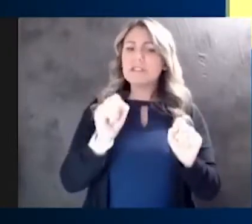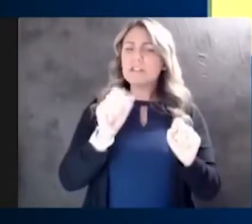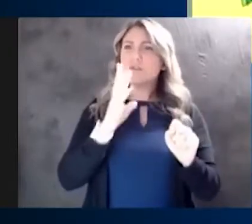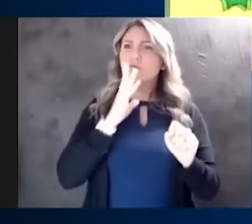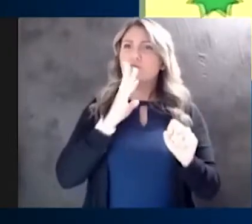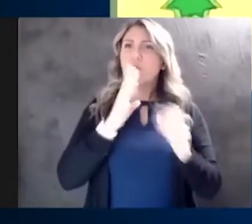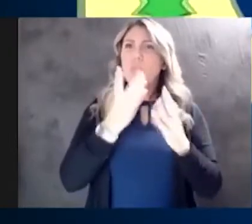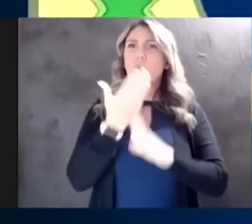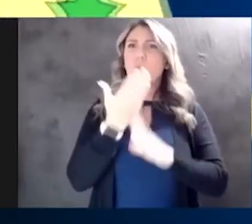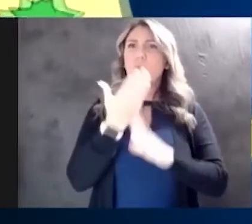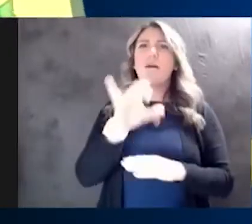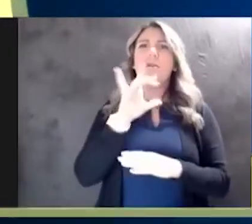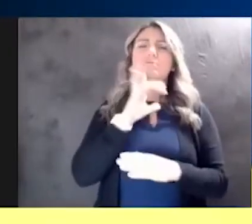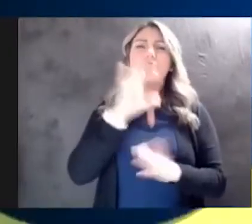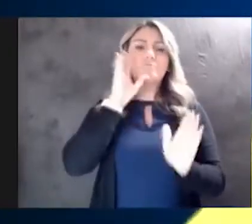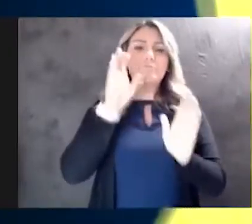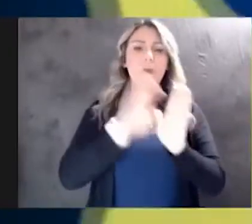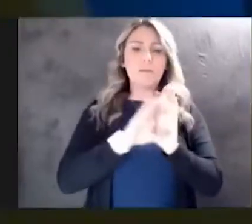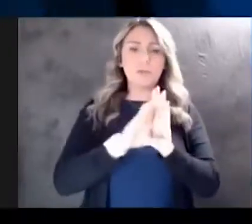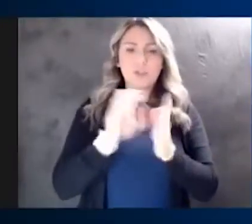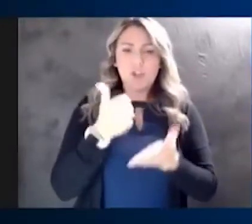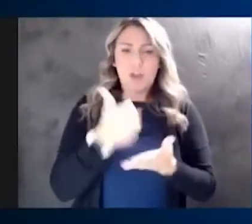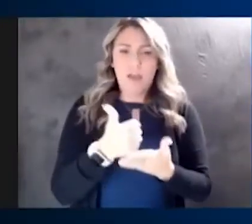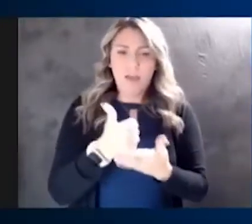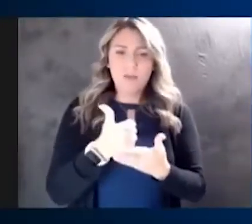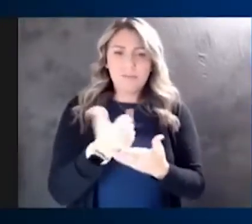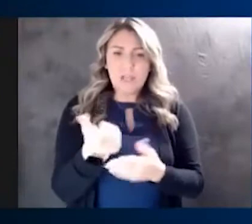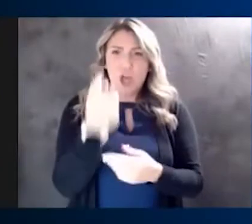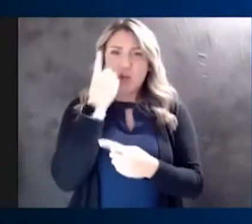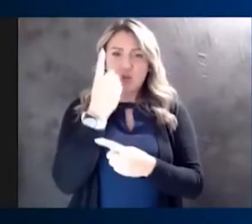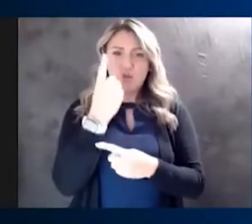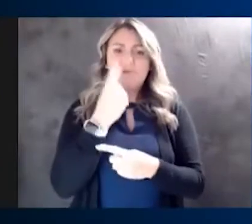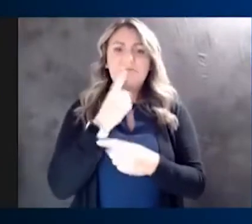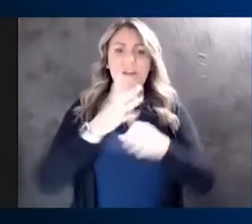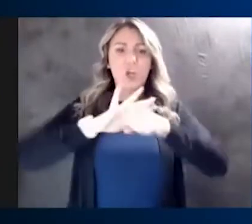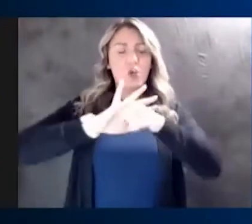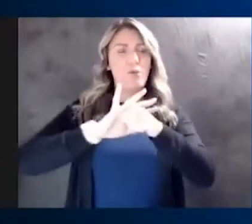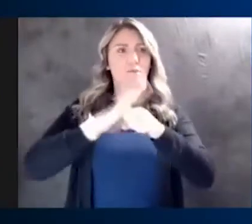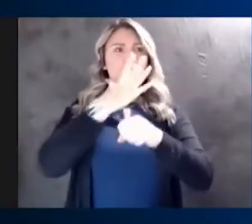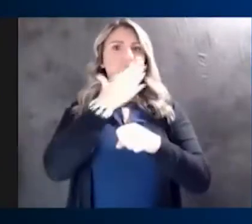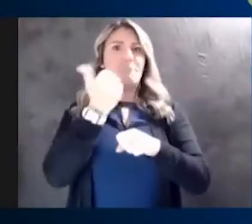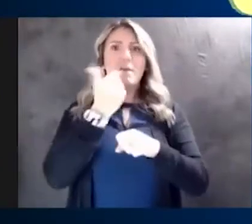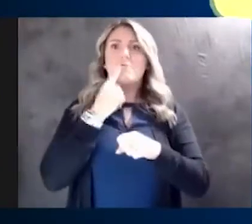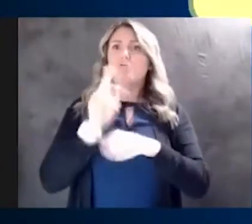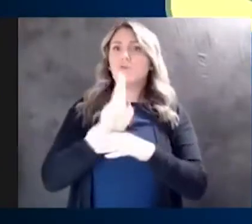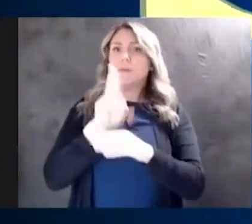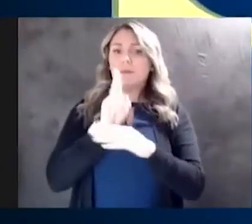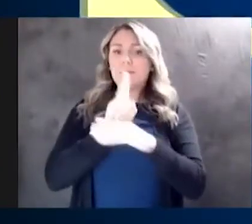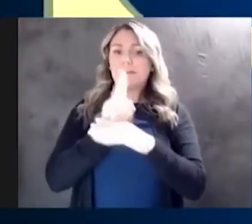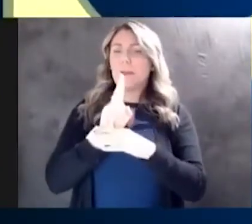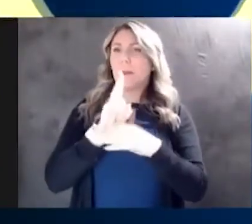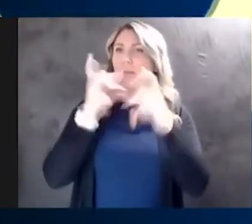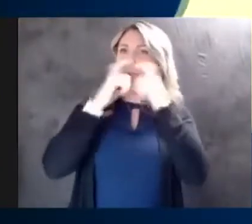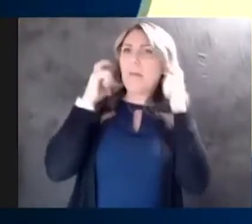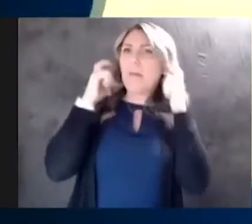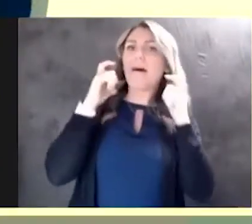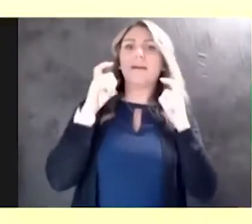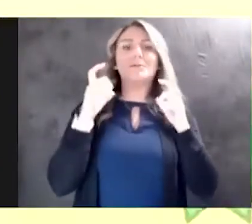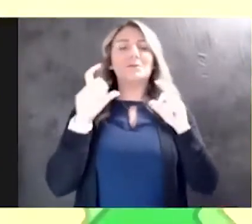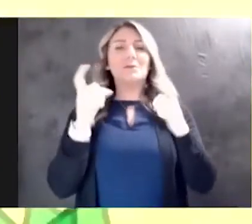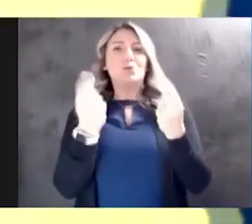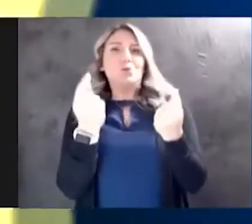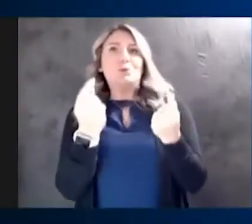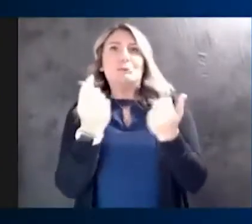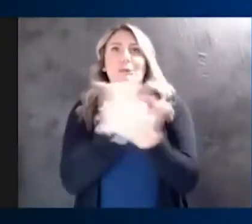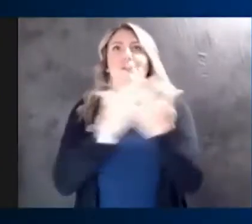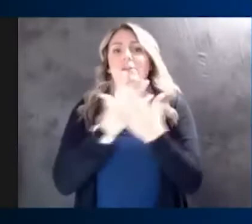image helps us better understand COVID spread and why wearing a mask, distancing, doing all the things, and of course how vaccination ultimately